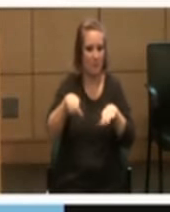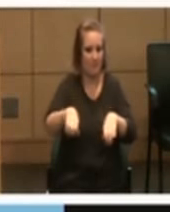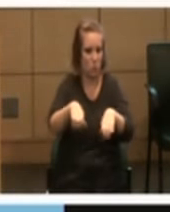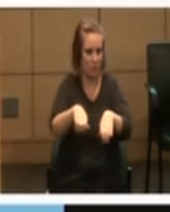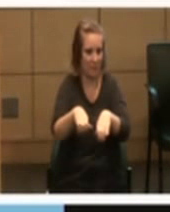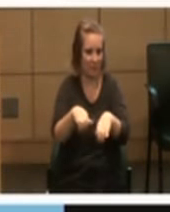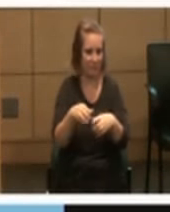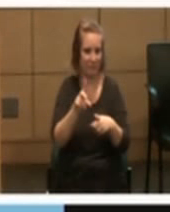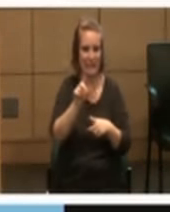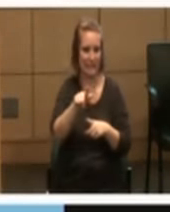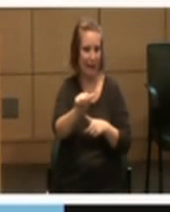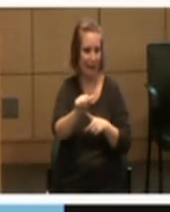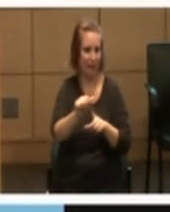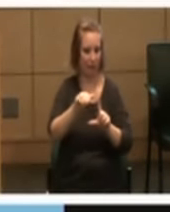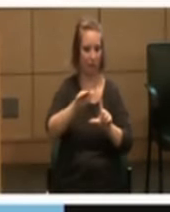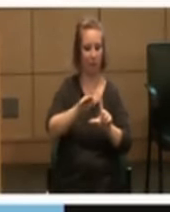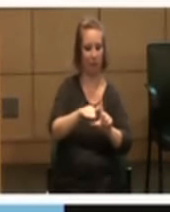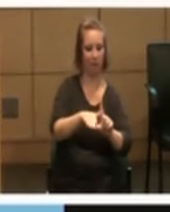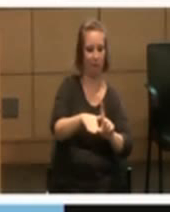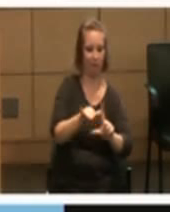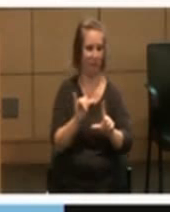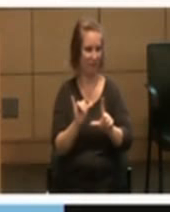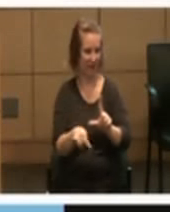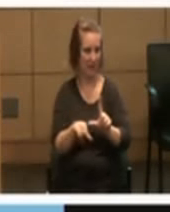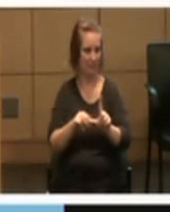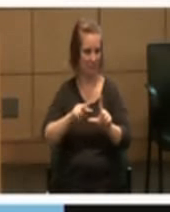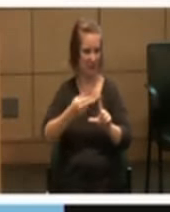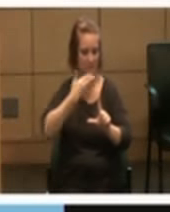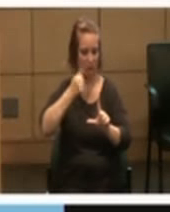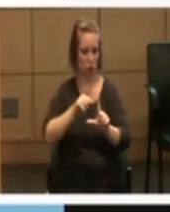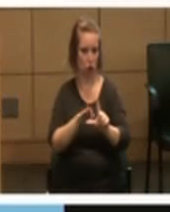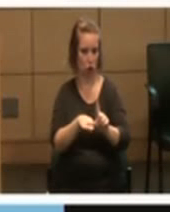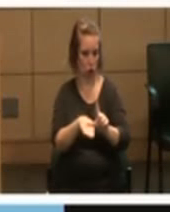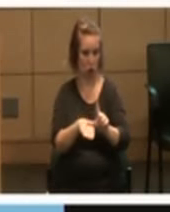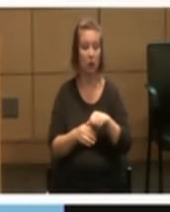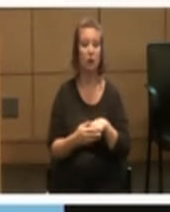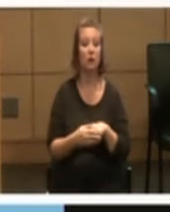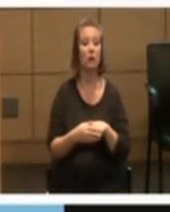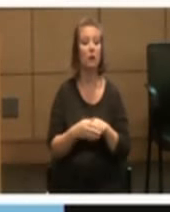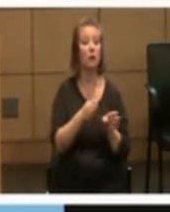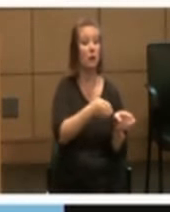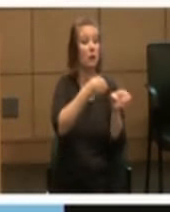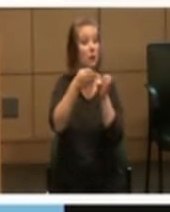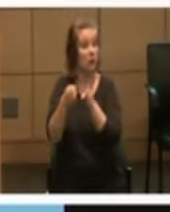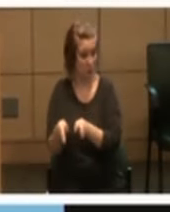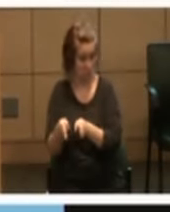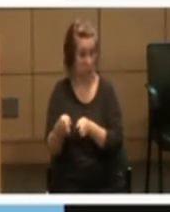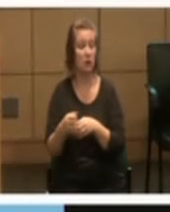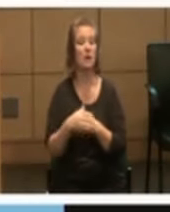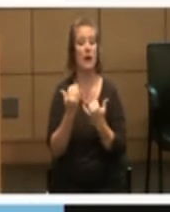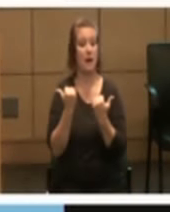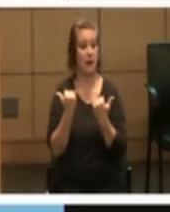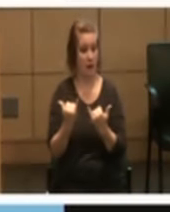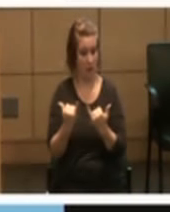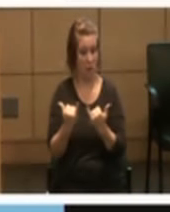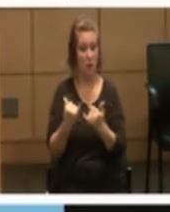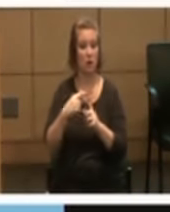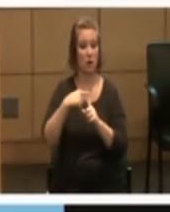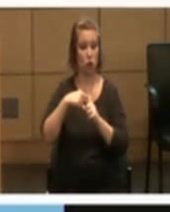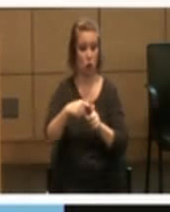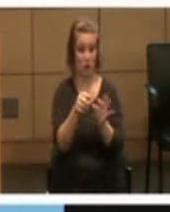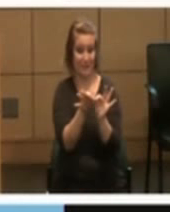data falling lower down on this y-axis. We then present the stimuli so that the